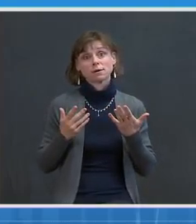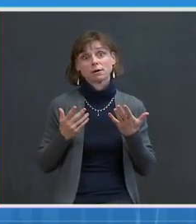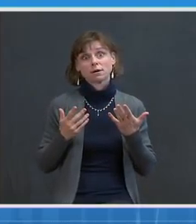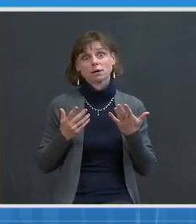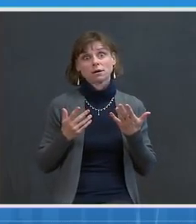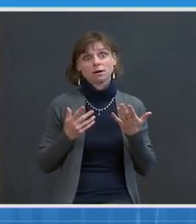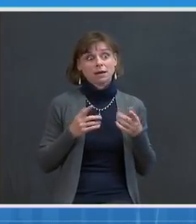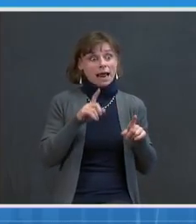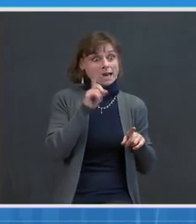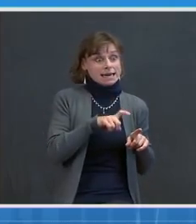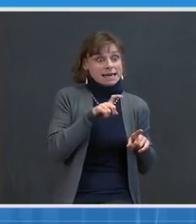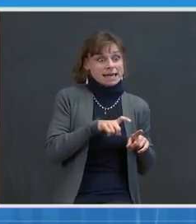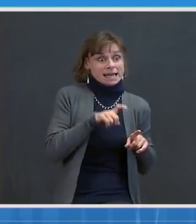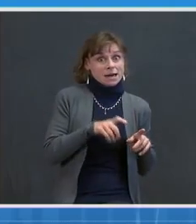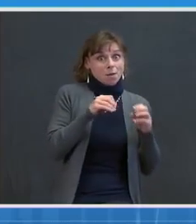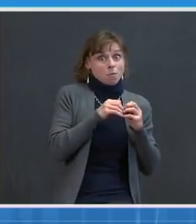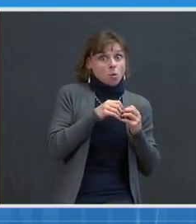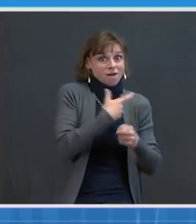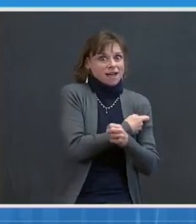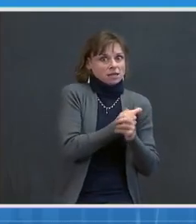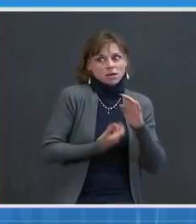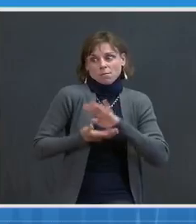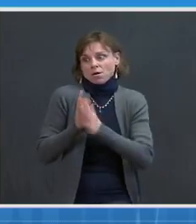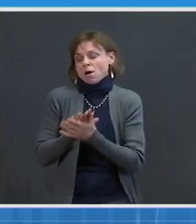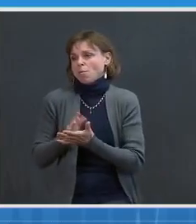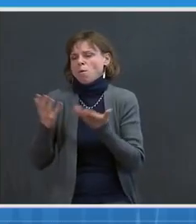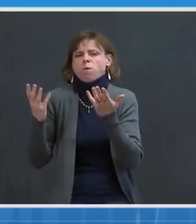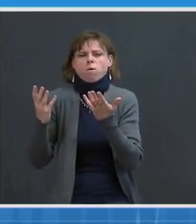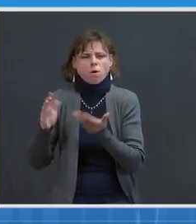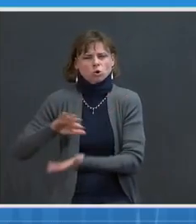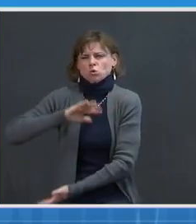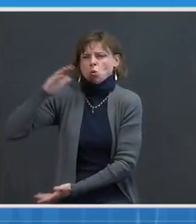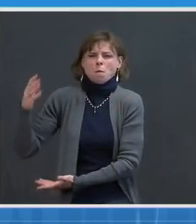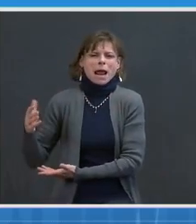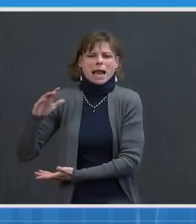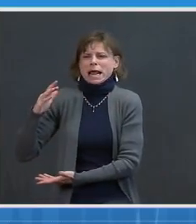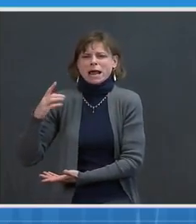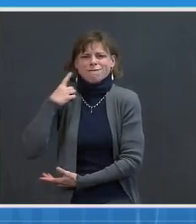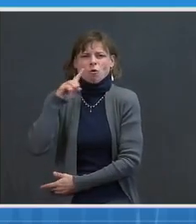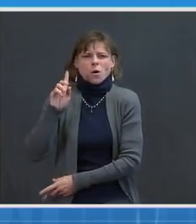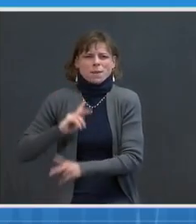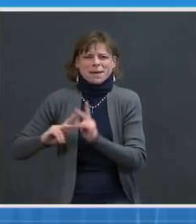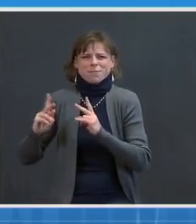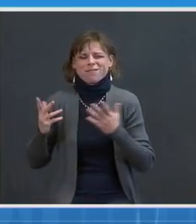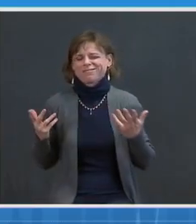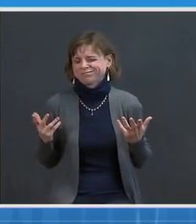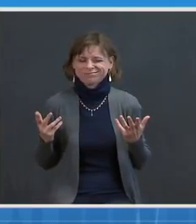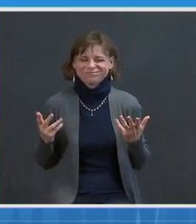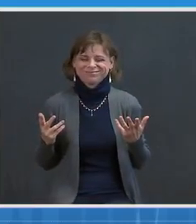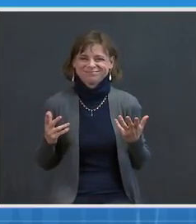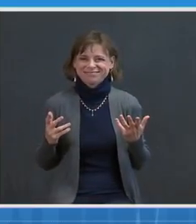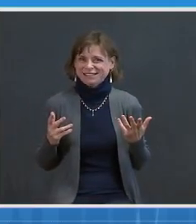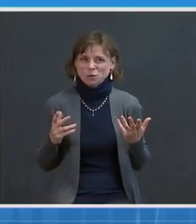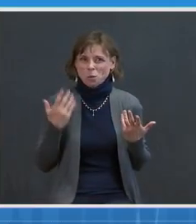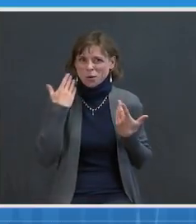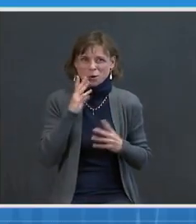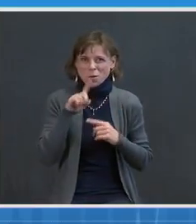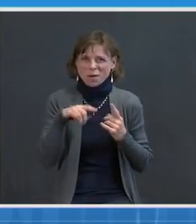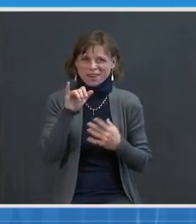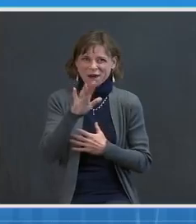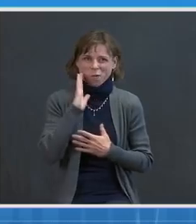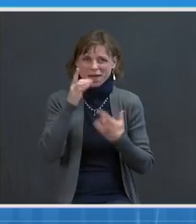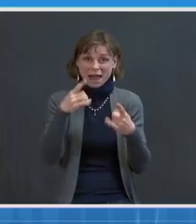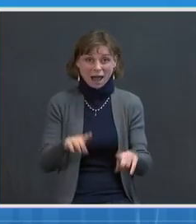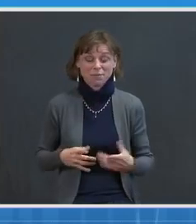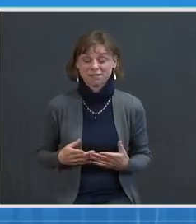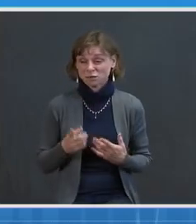needing more vaccinations to having too many vaccines for the population. In point of fact, this is a journey that we are working